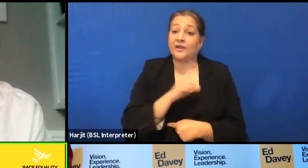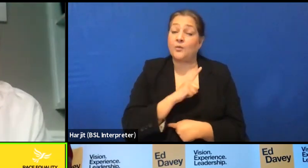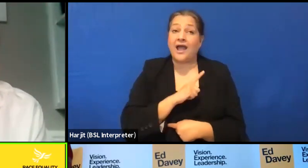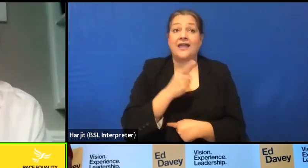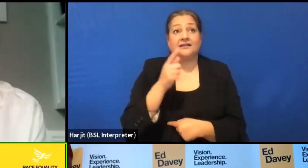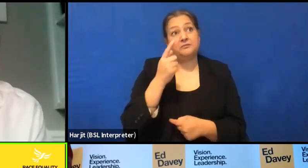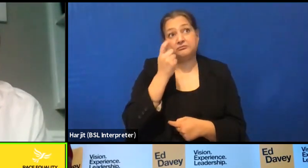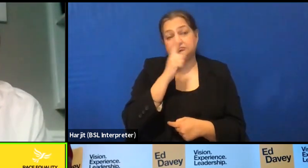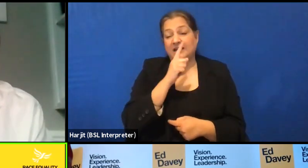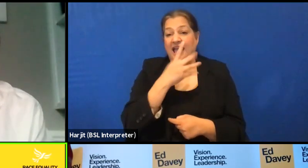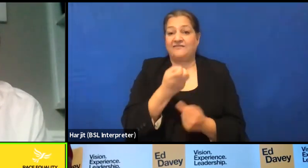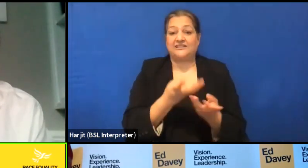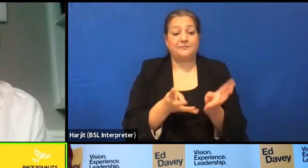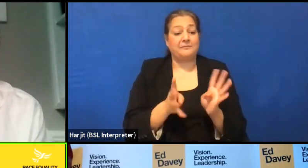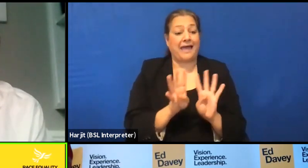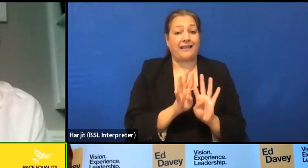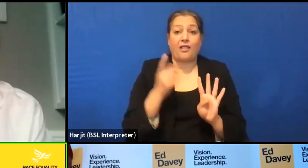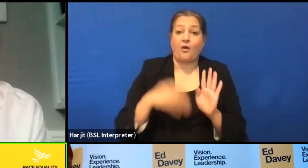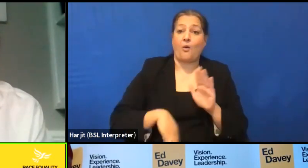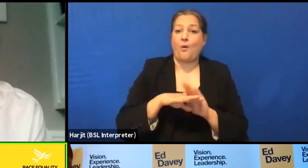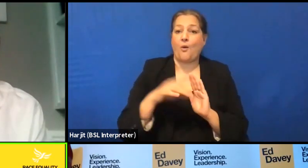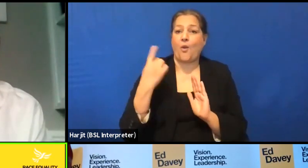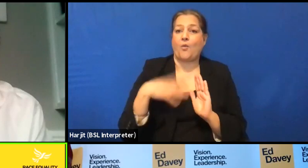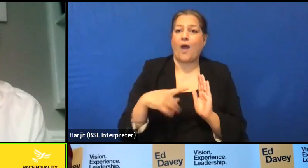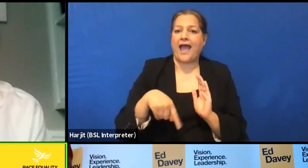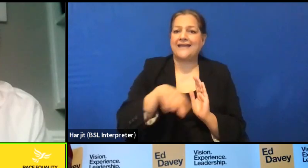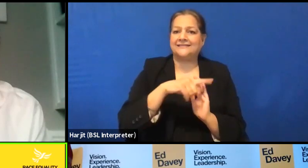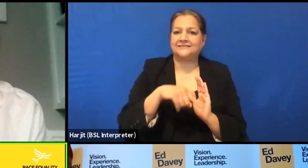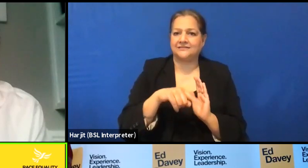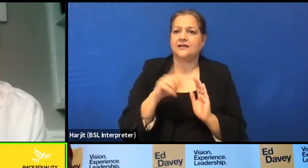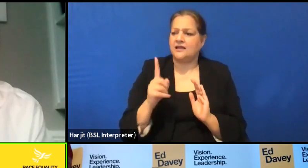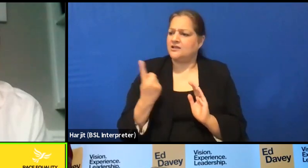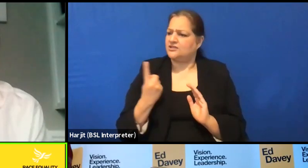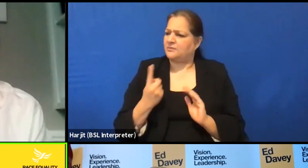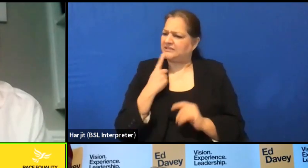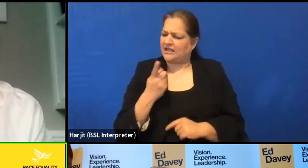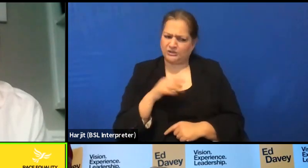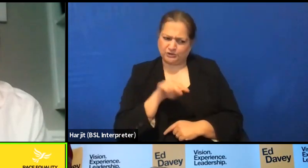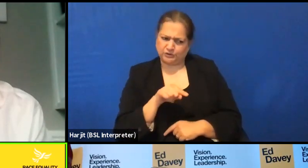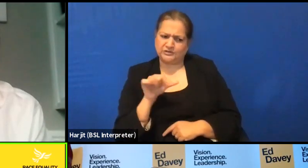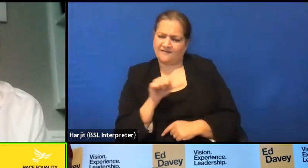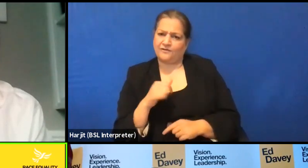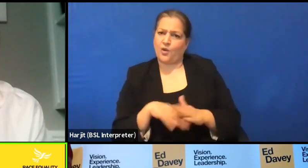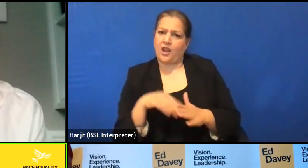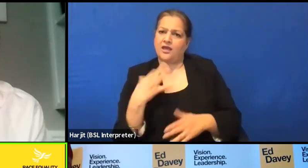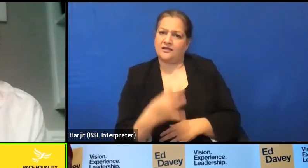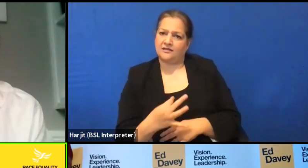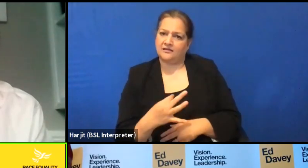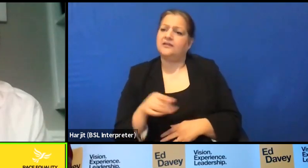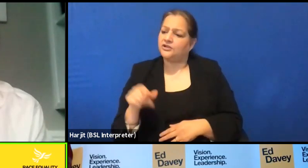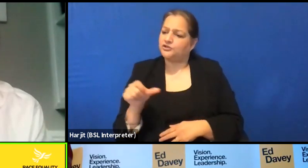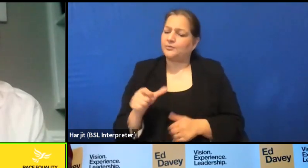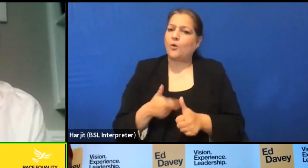got someone who wants to have better representation on the panel, that becomes an automatic right that they can ask for. So this is